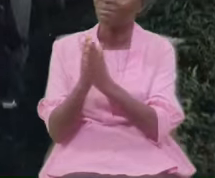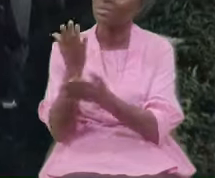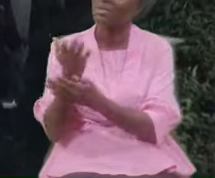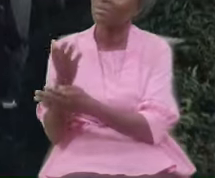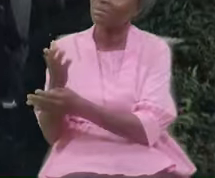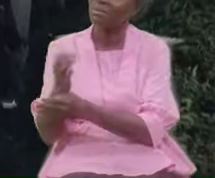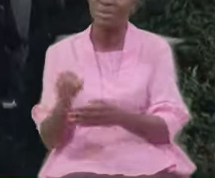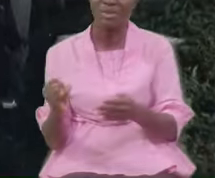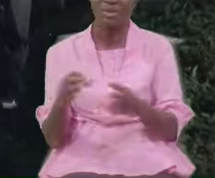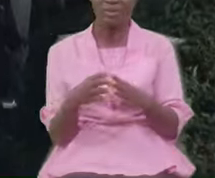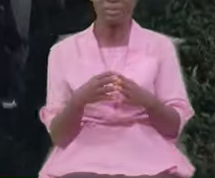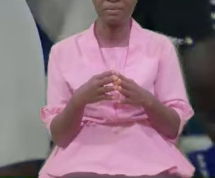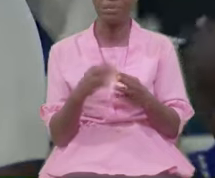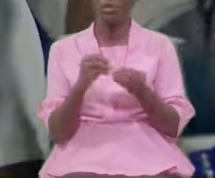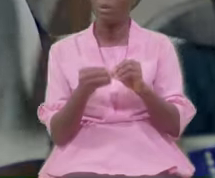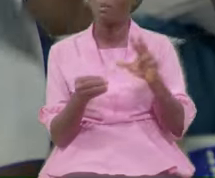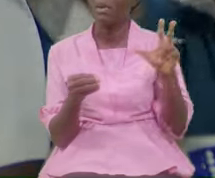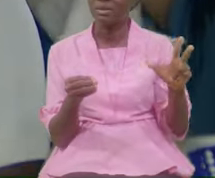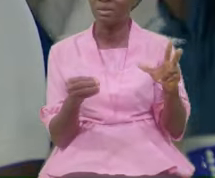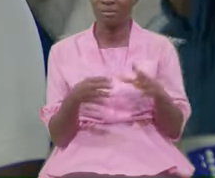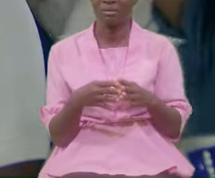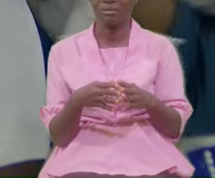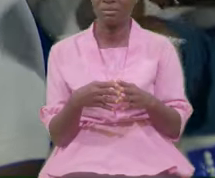one number Jesus